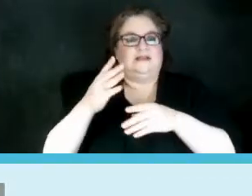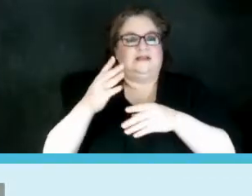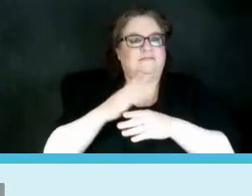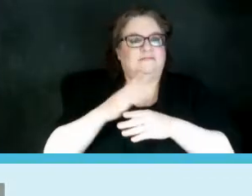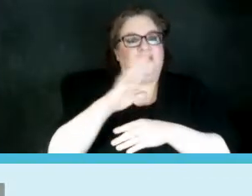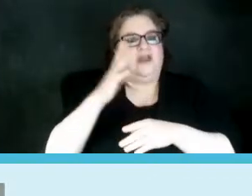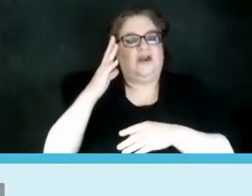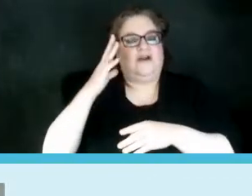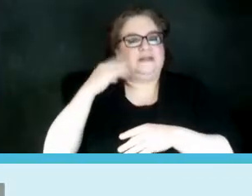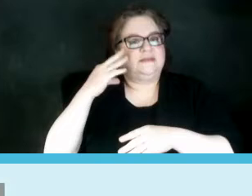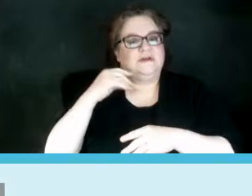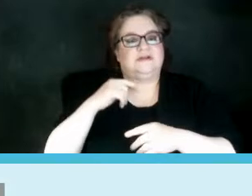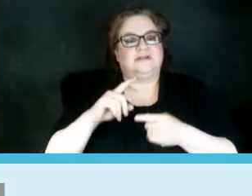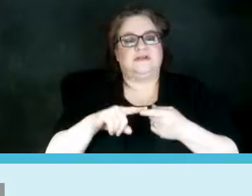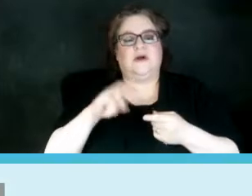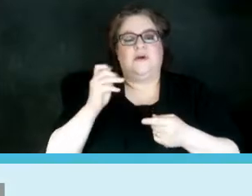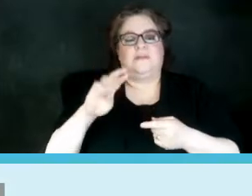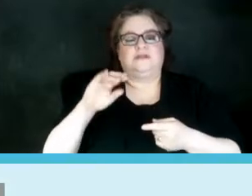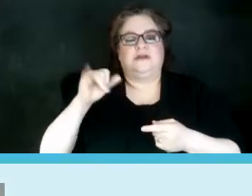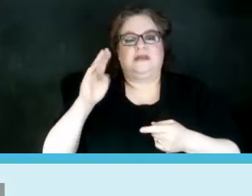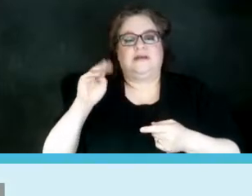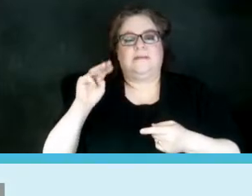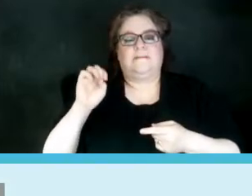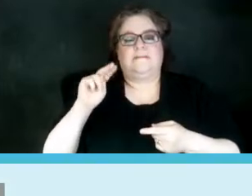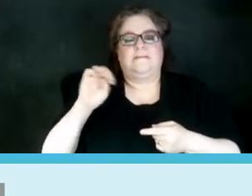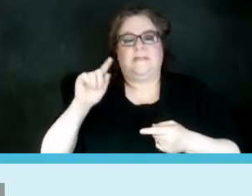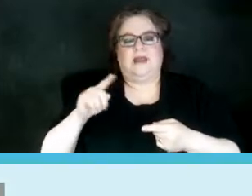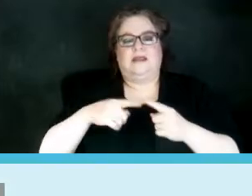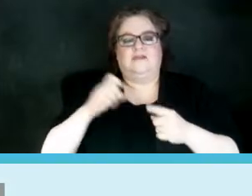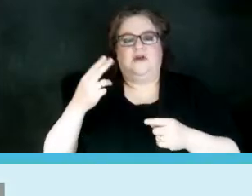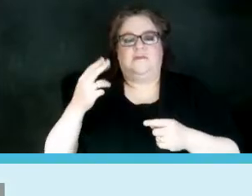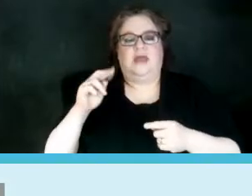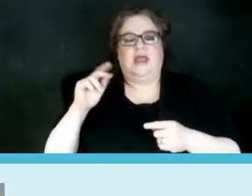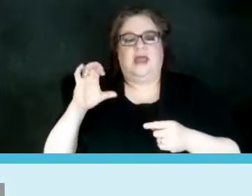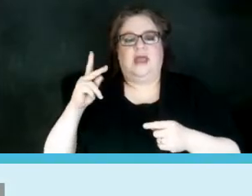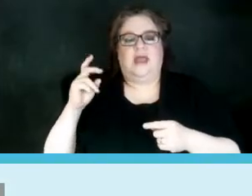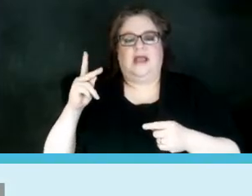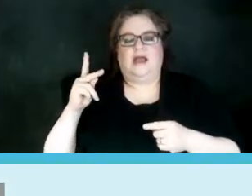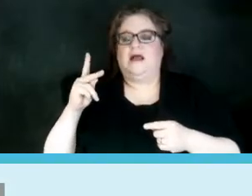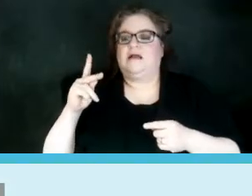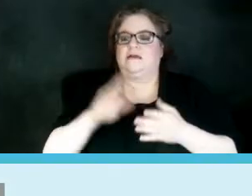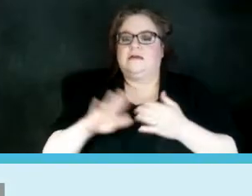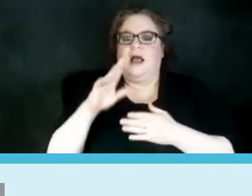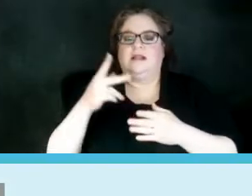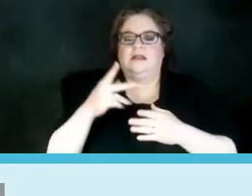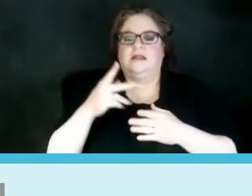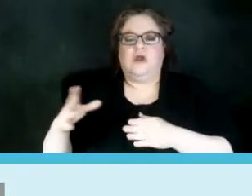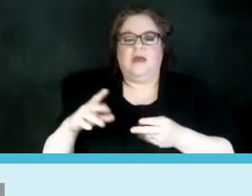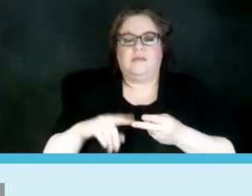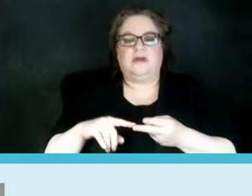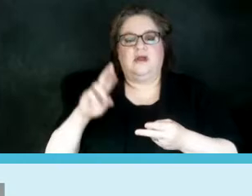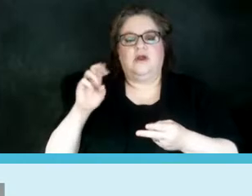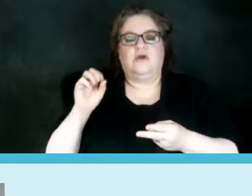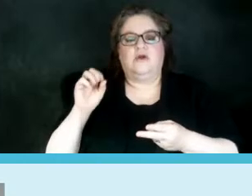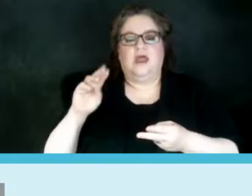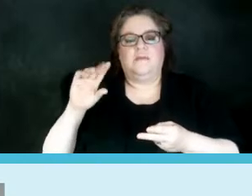experiences. So we have Mr. Jimenez. He is from Hancock College Prep. We have Rem